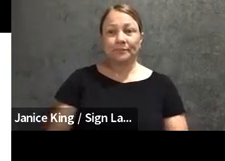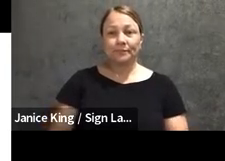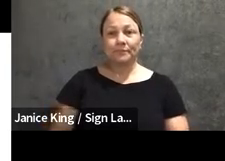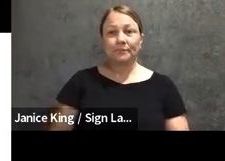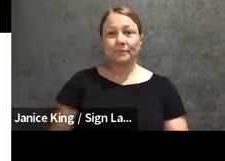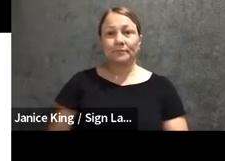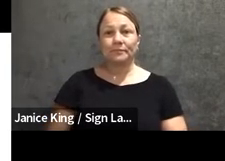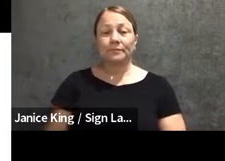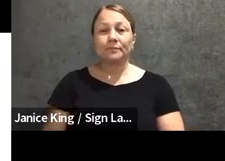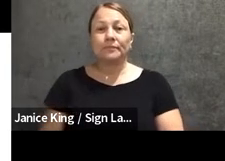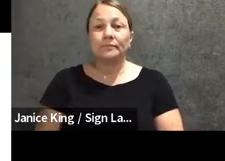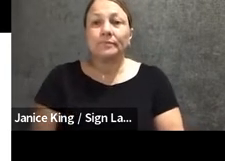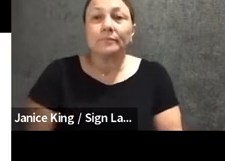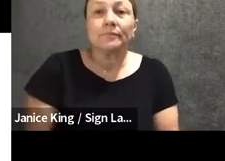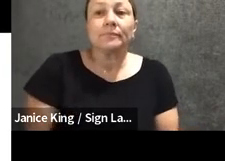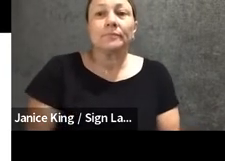Again,